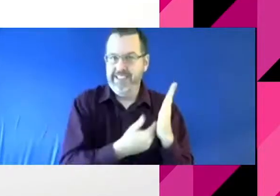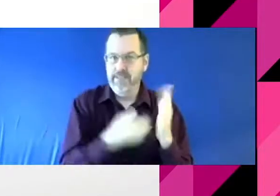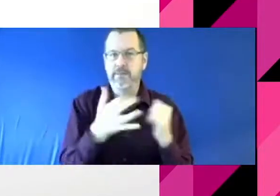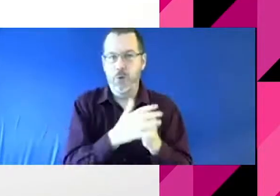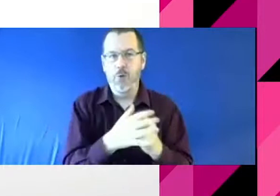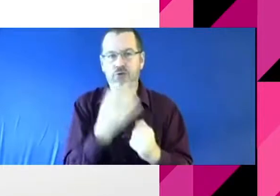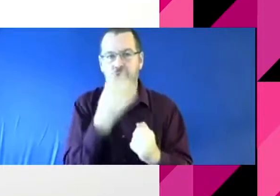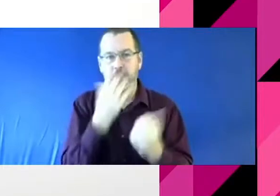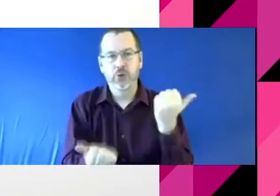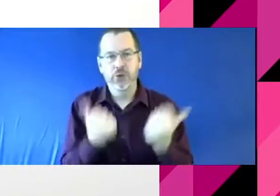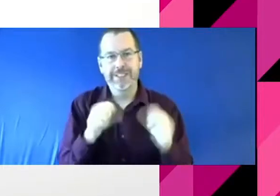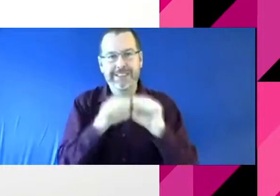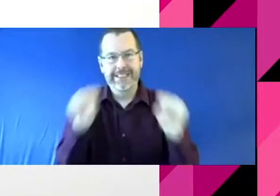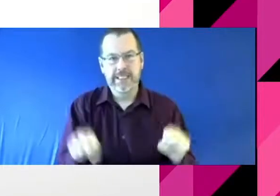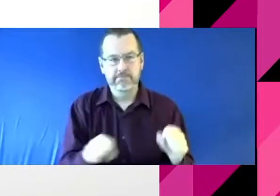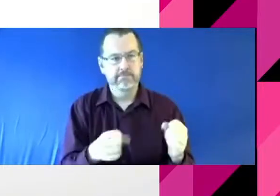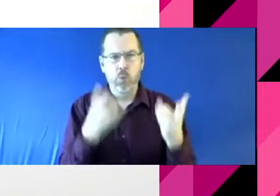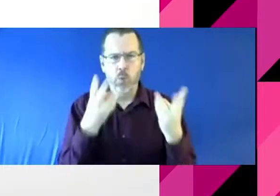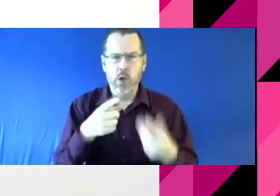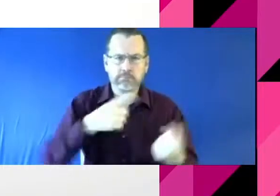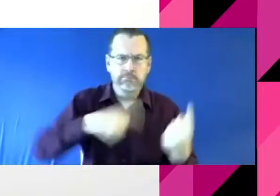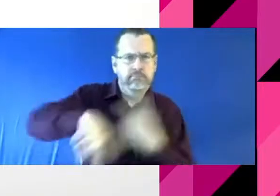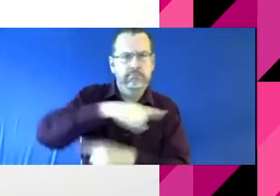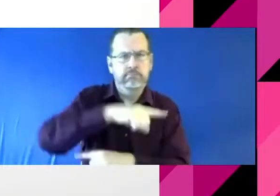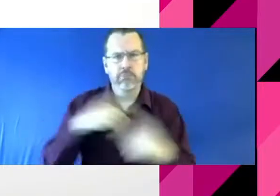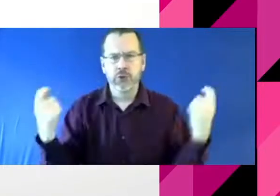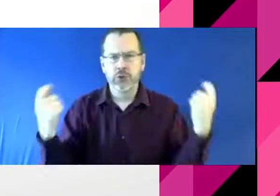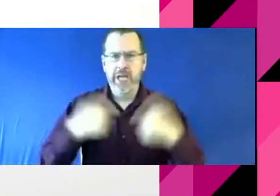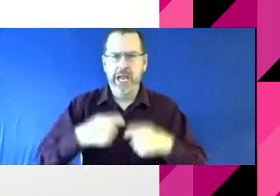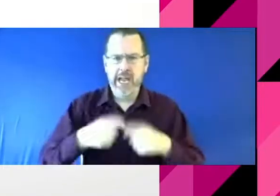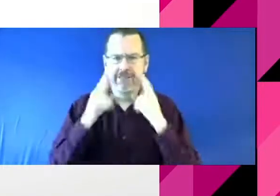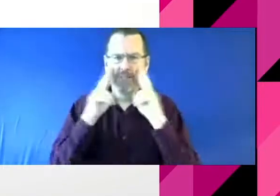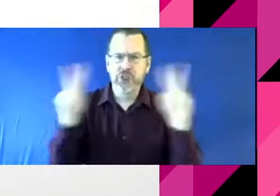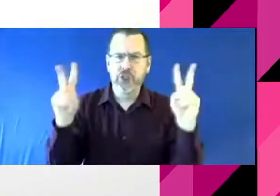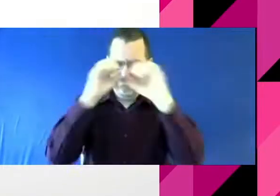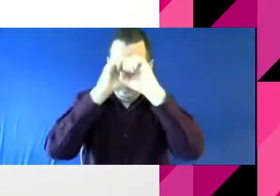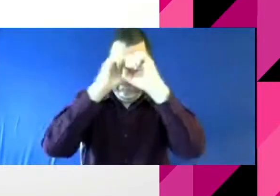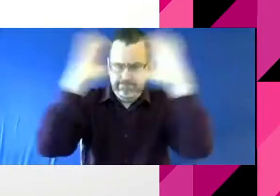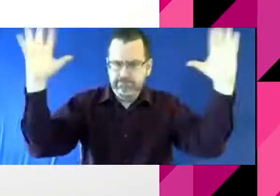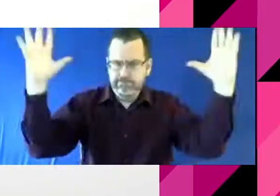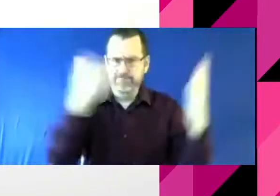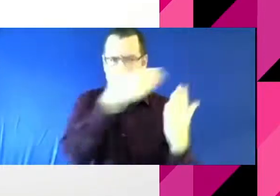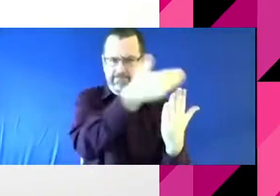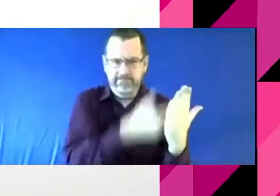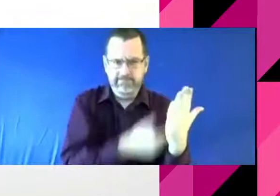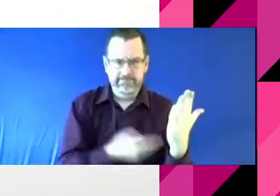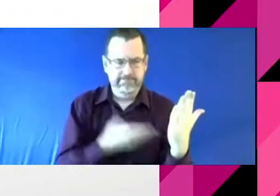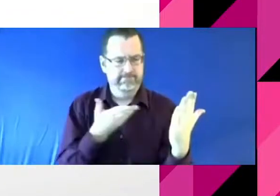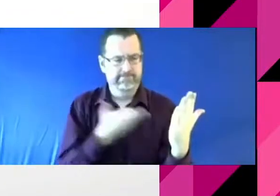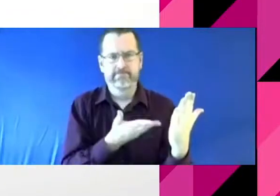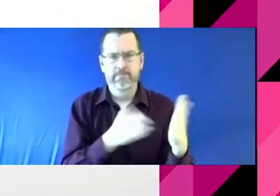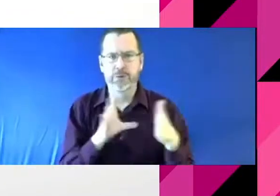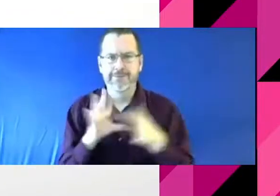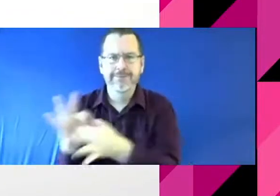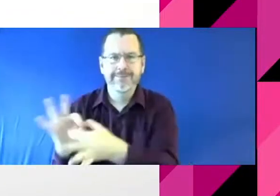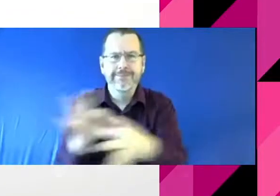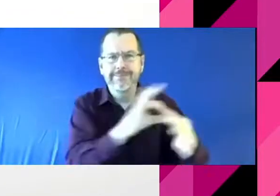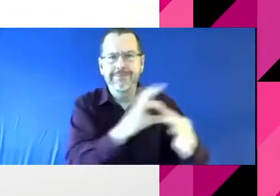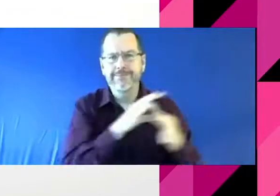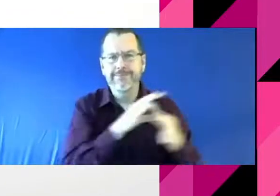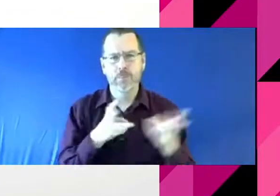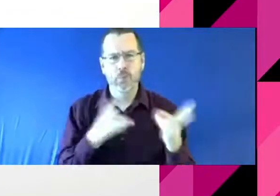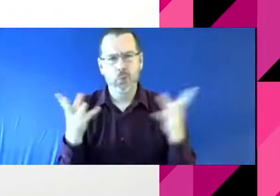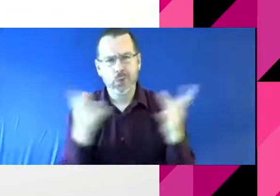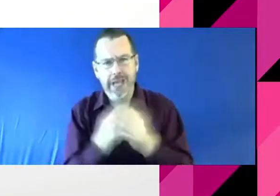strategy is to set out our shared vision for a joined up criminal justice system to embed and sustain this collaborative work into the future,